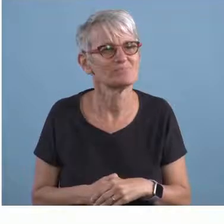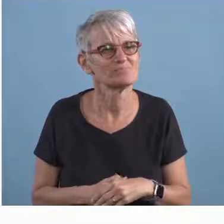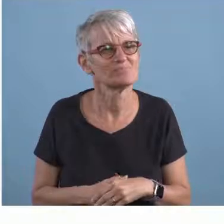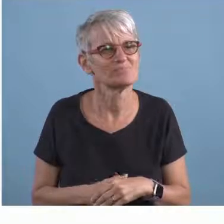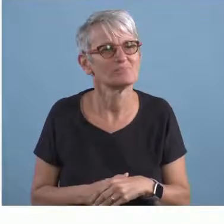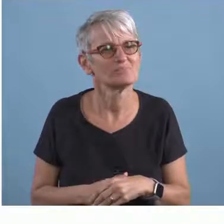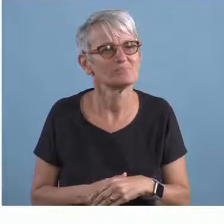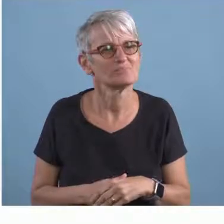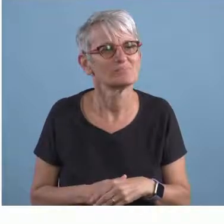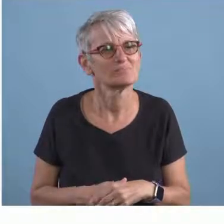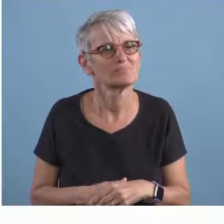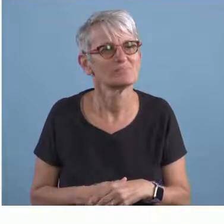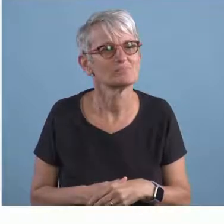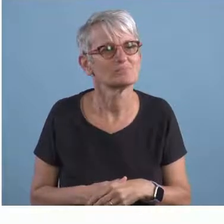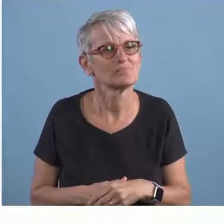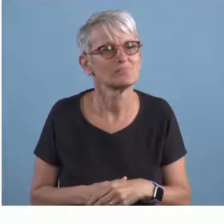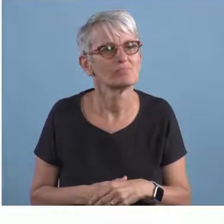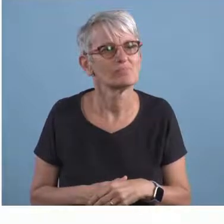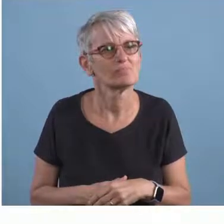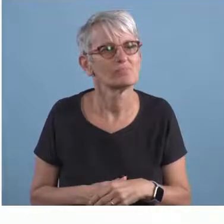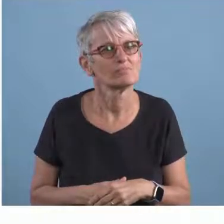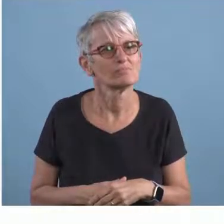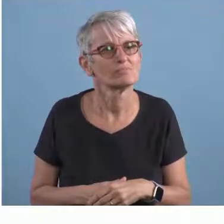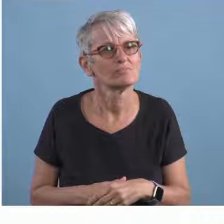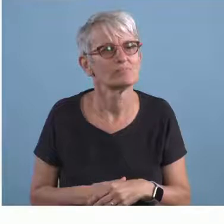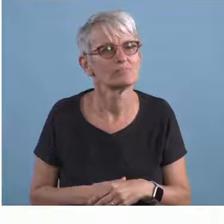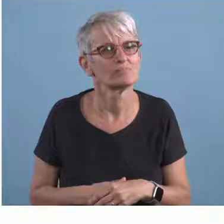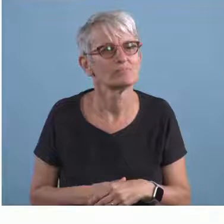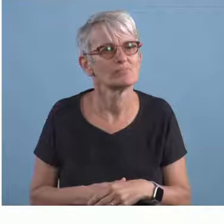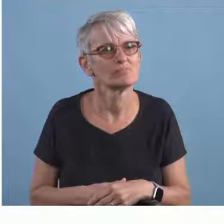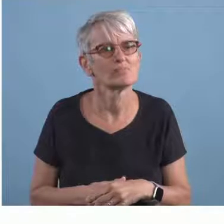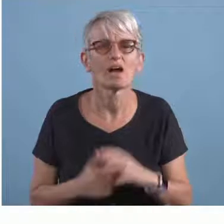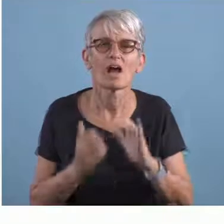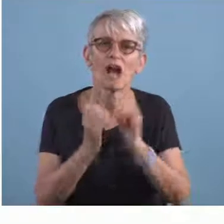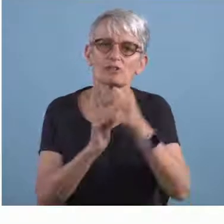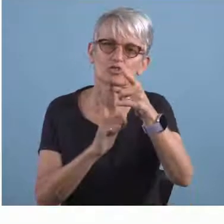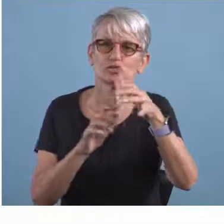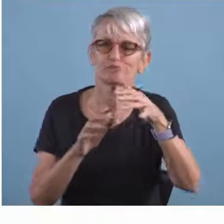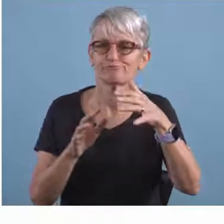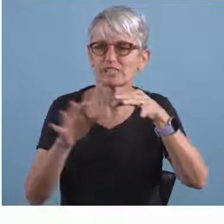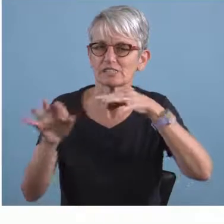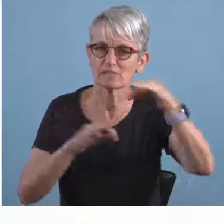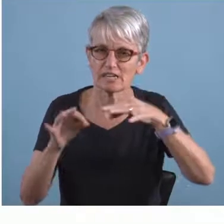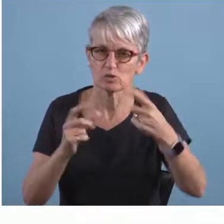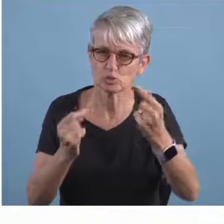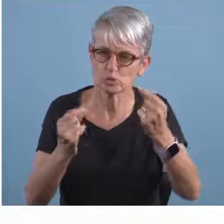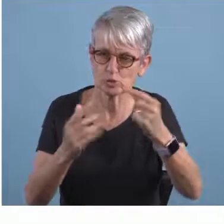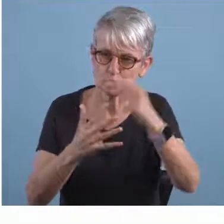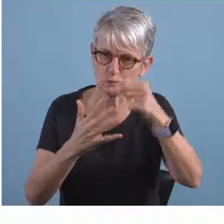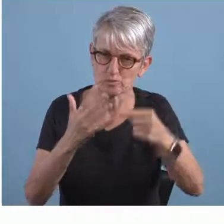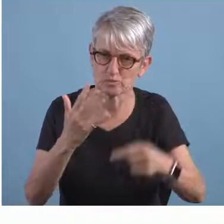The next point is, how do you give directions? You might find you need to be